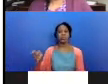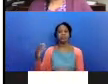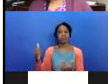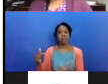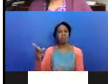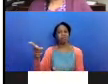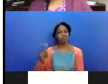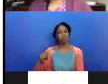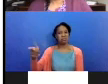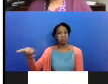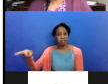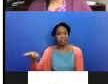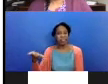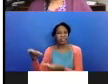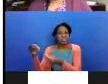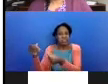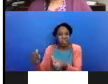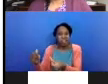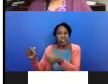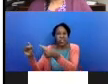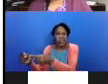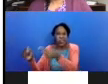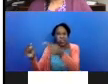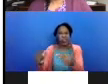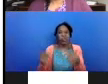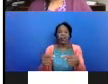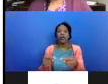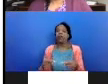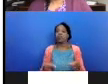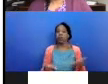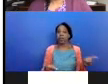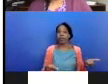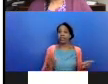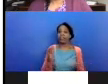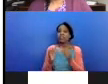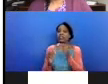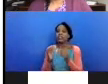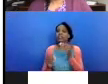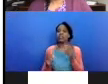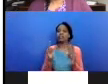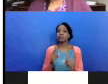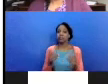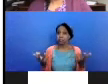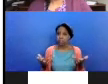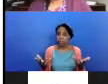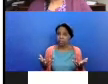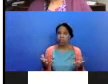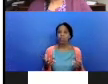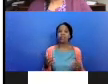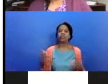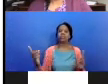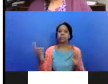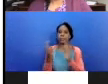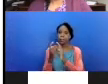the part of the repair that the dad comes up with is that he wants to, repair what he can with his son in terms of the violence